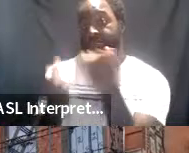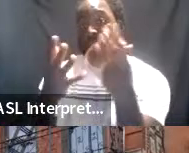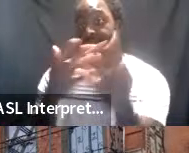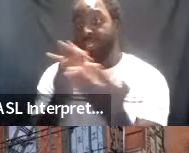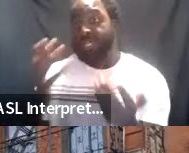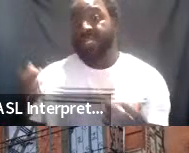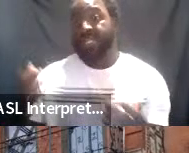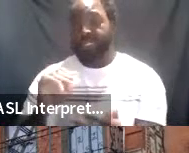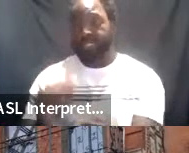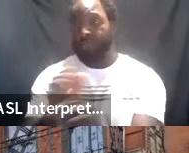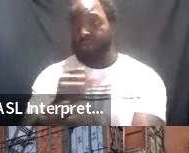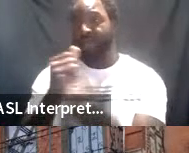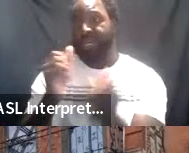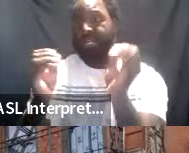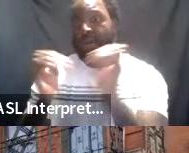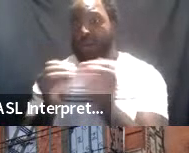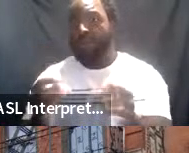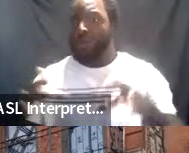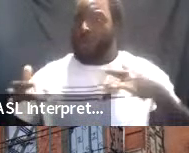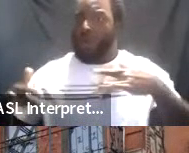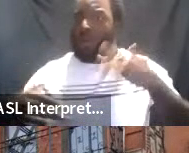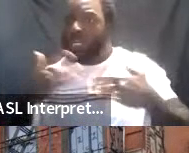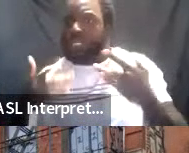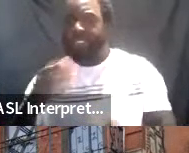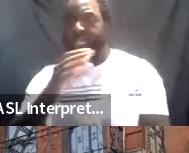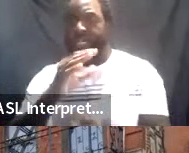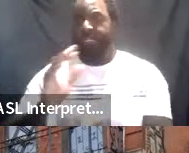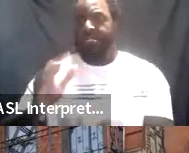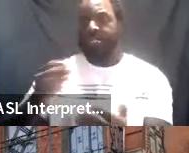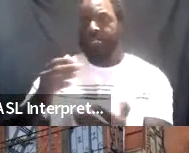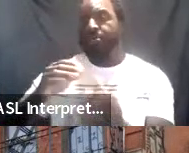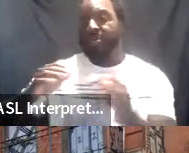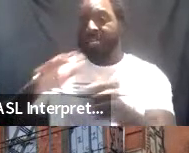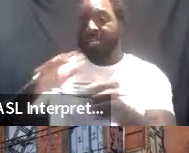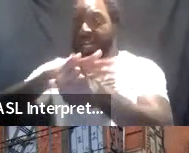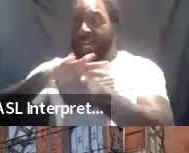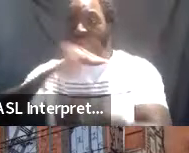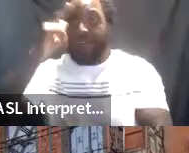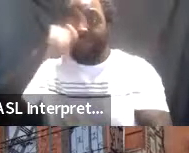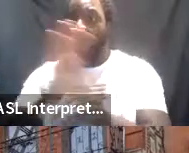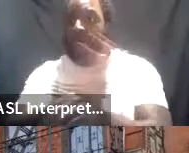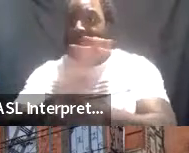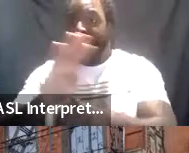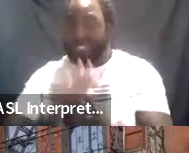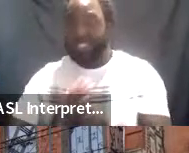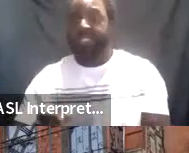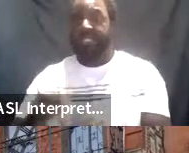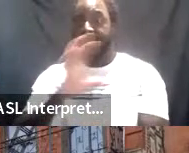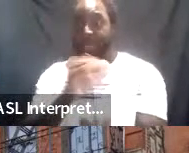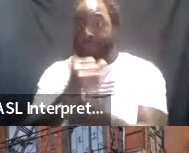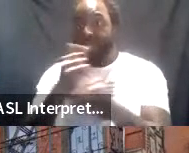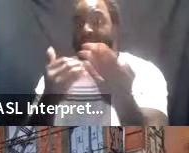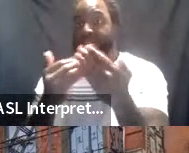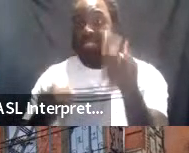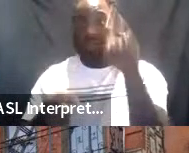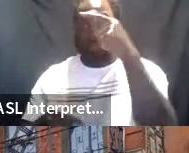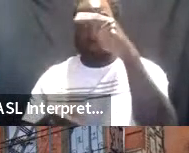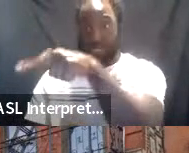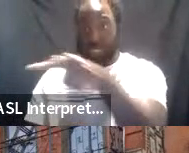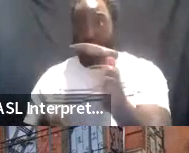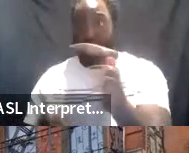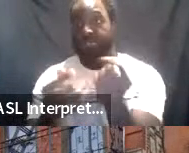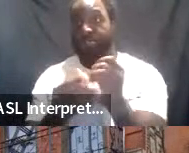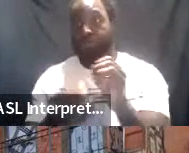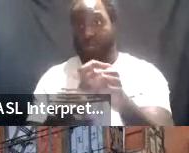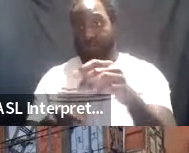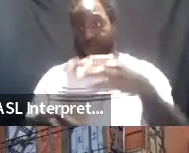more equitable and vibrant environment for our small businesses across the city, make it easier for them to locate and grow, and can